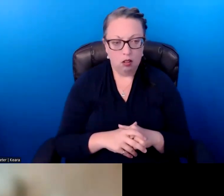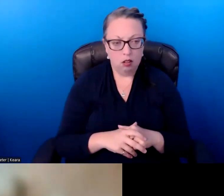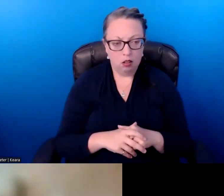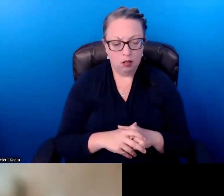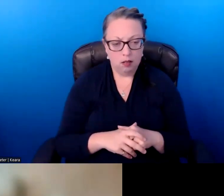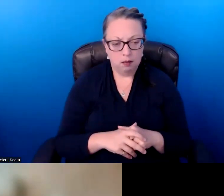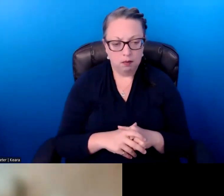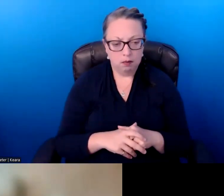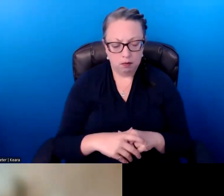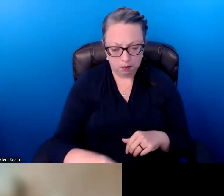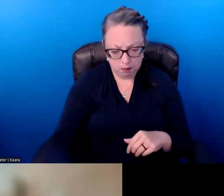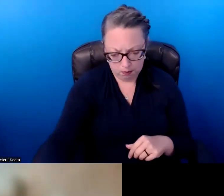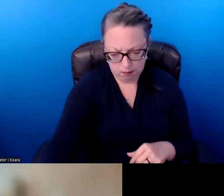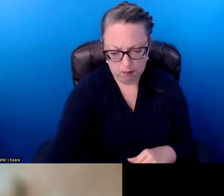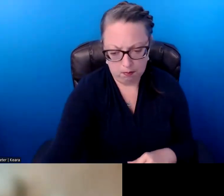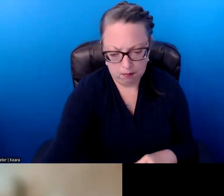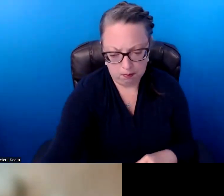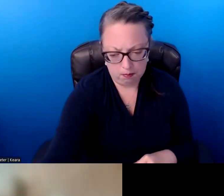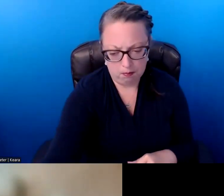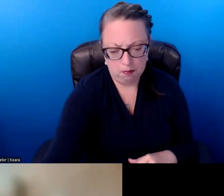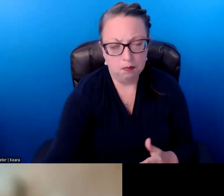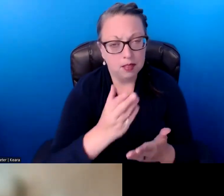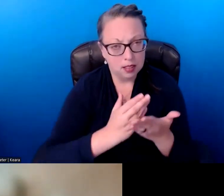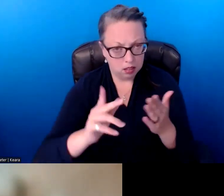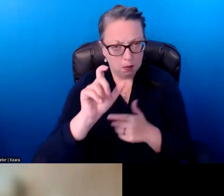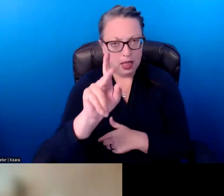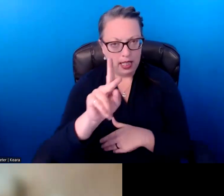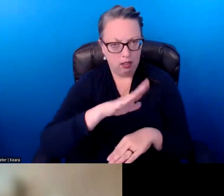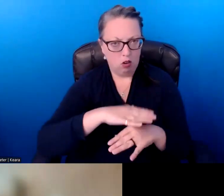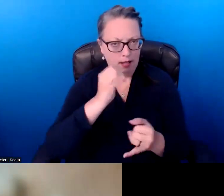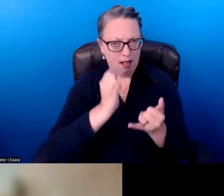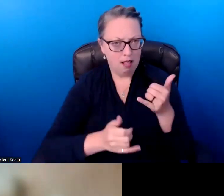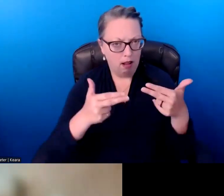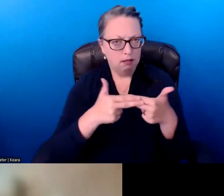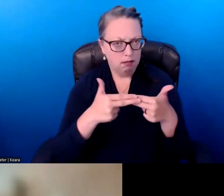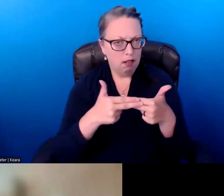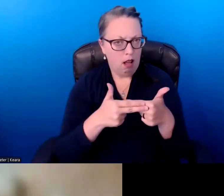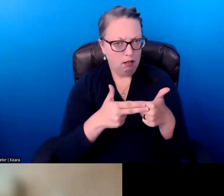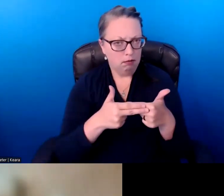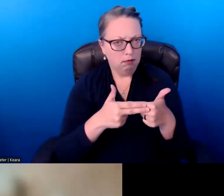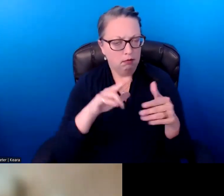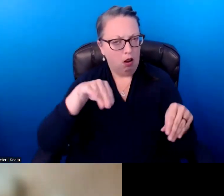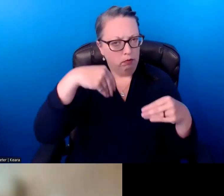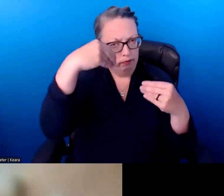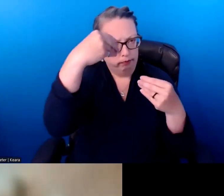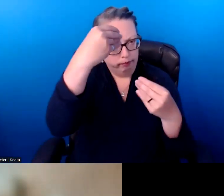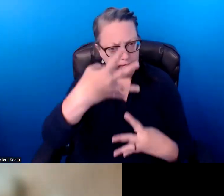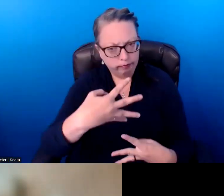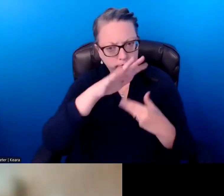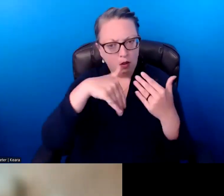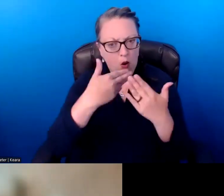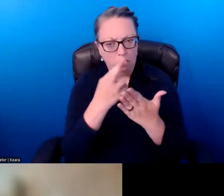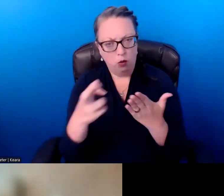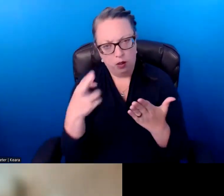There are some links on that last page. I said, if you go to those links, it gives you all the resources for that,